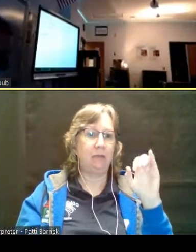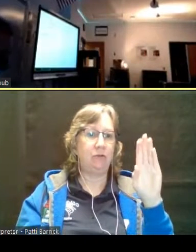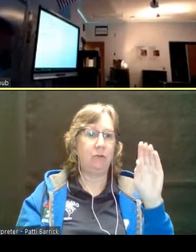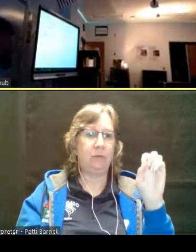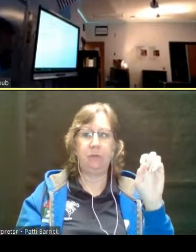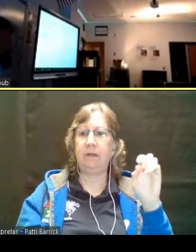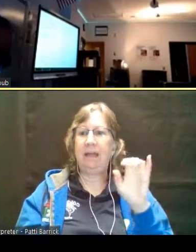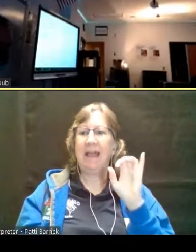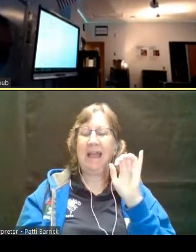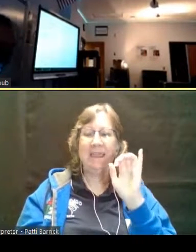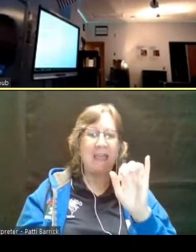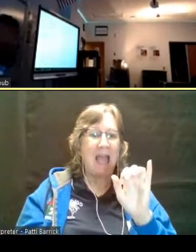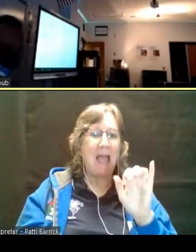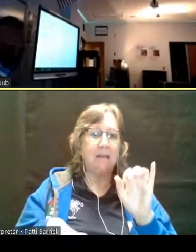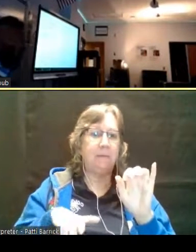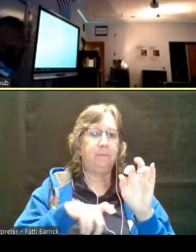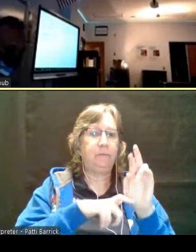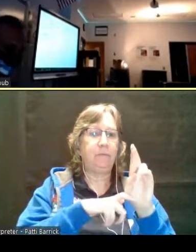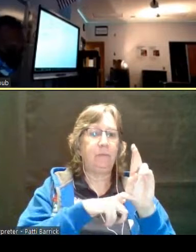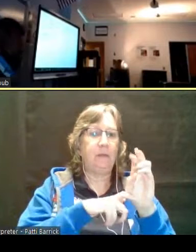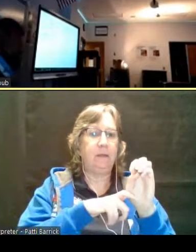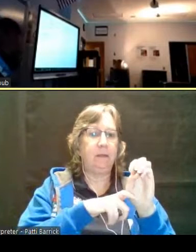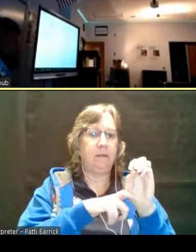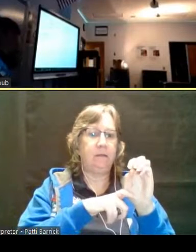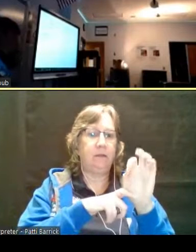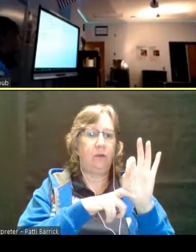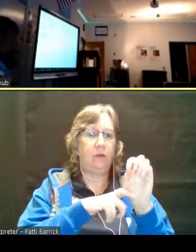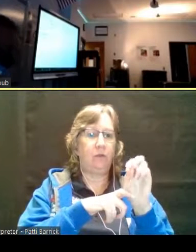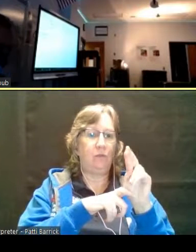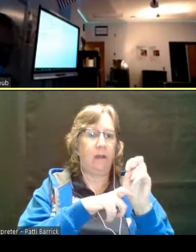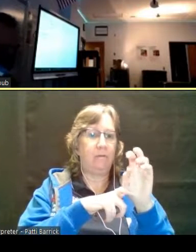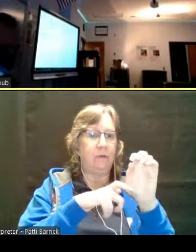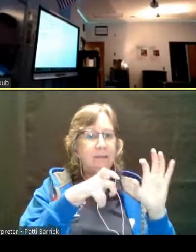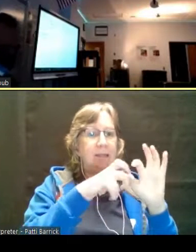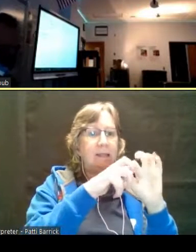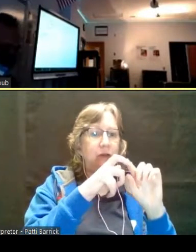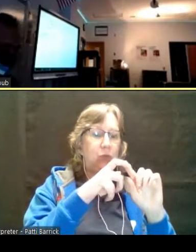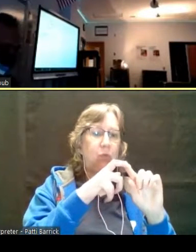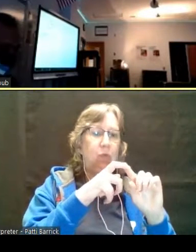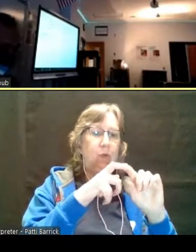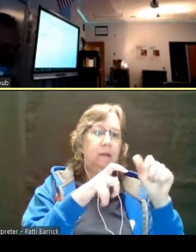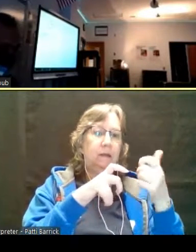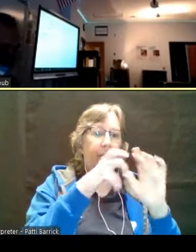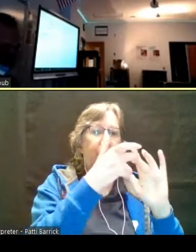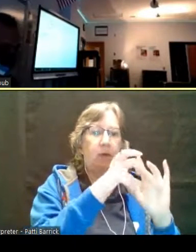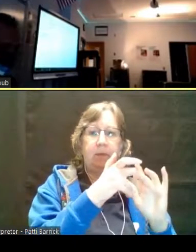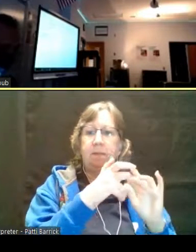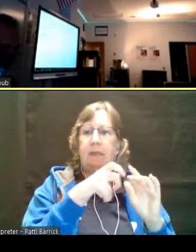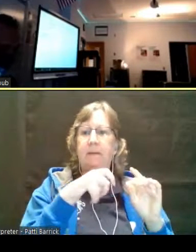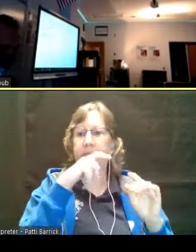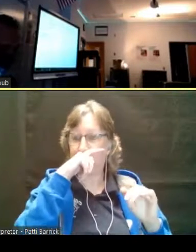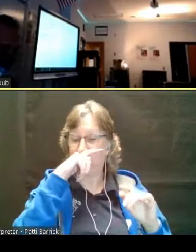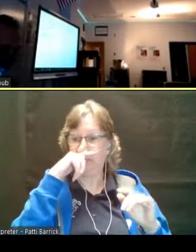referencing a website. So let's say I wanted to go a website, and we will do links to website. I might go to